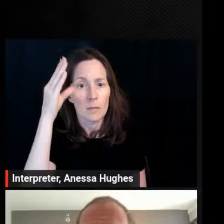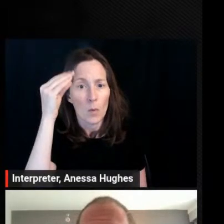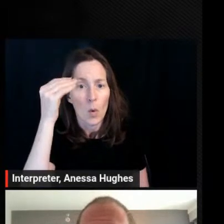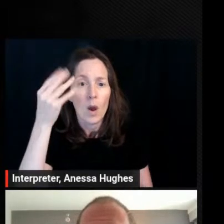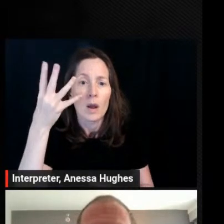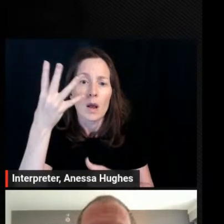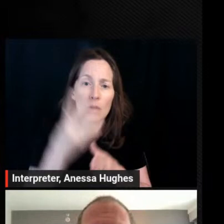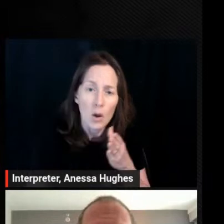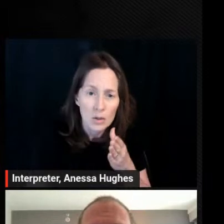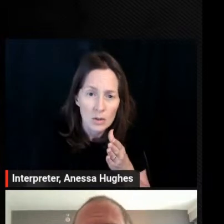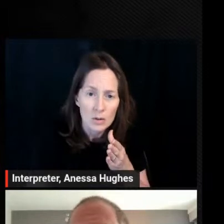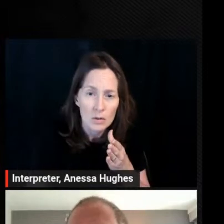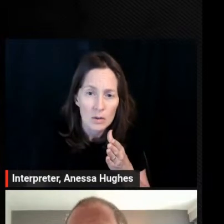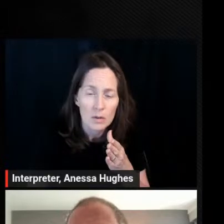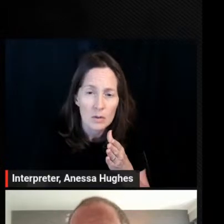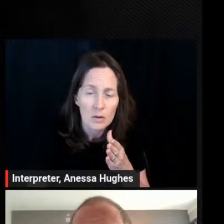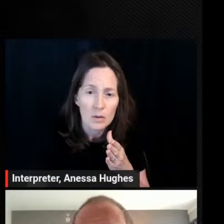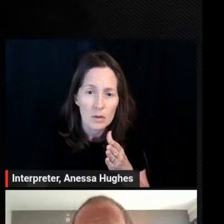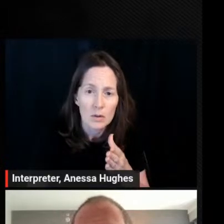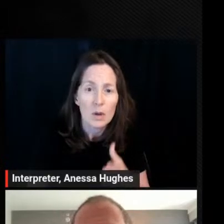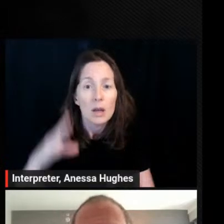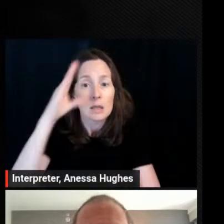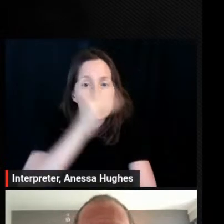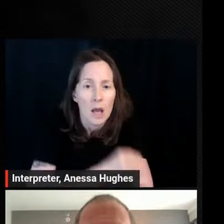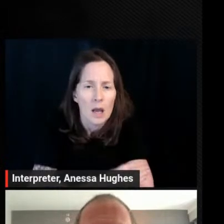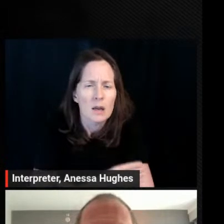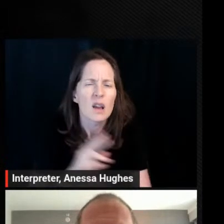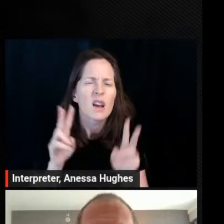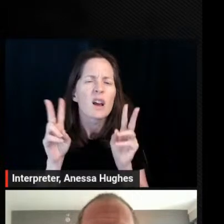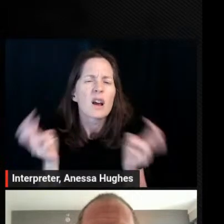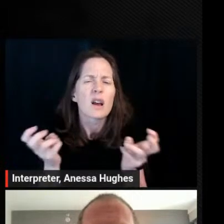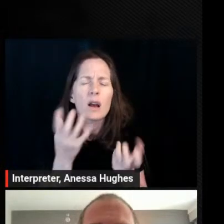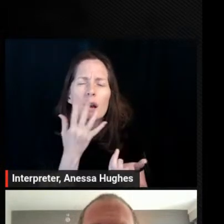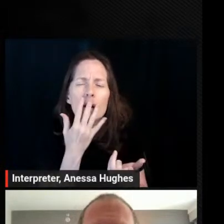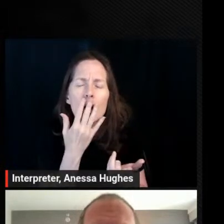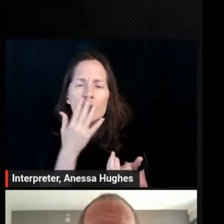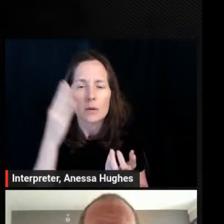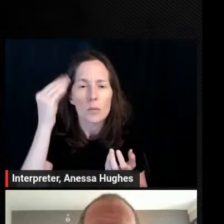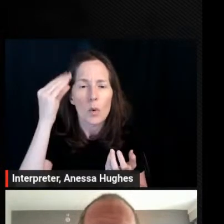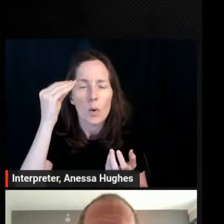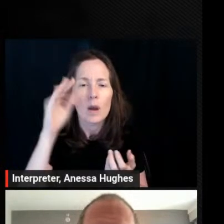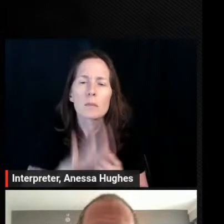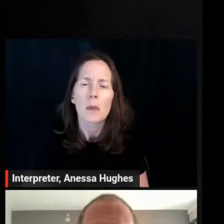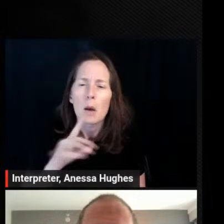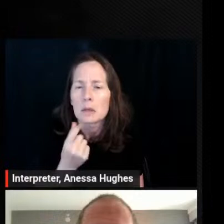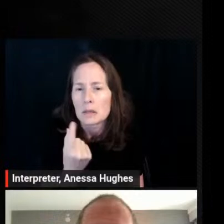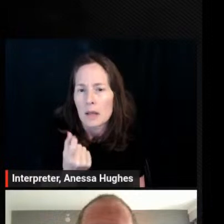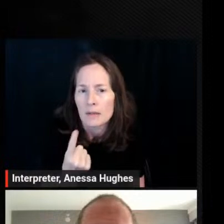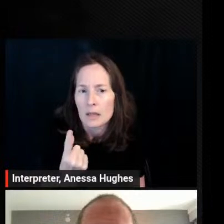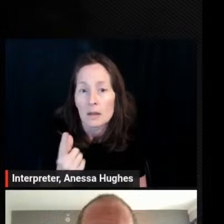Cornelius Sinclair, a colored boy about 11 years old, left his friends yesterday.